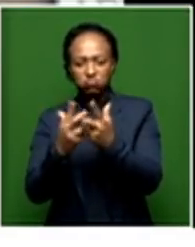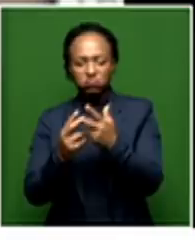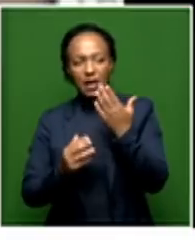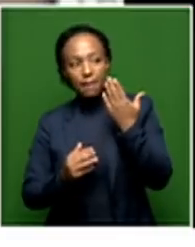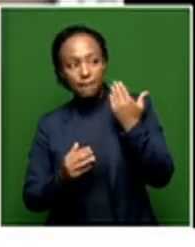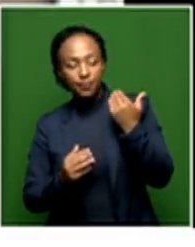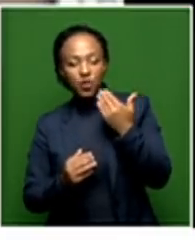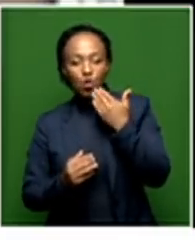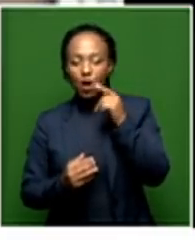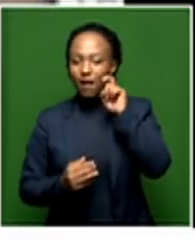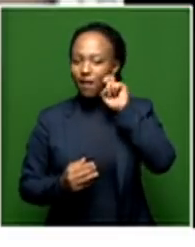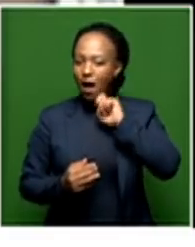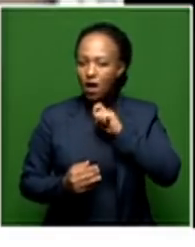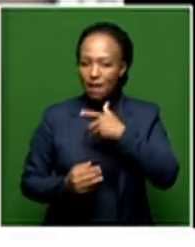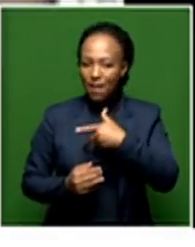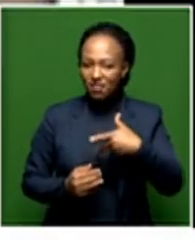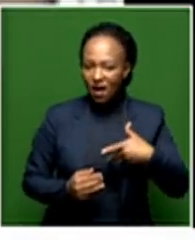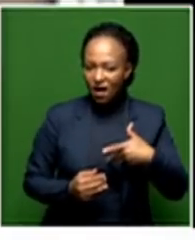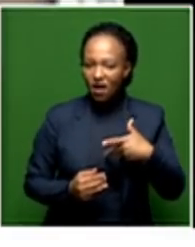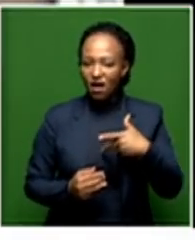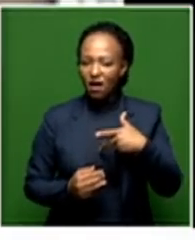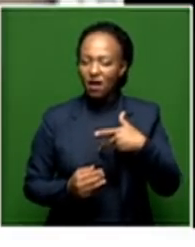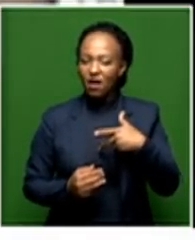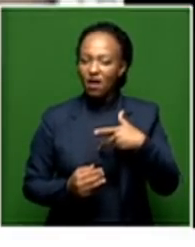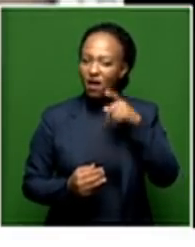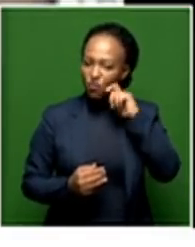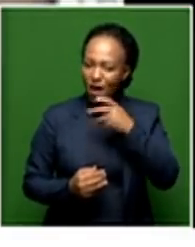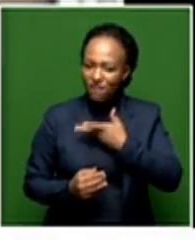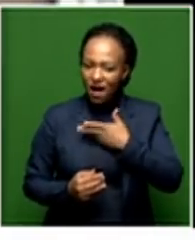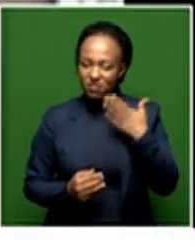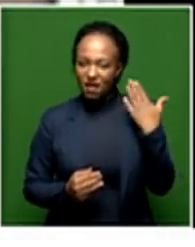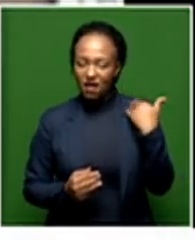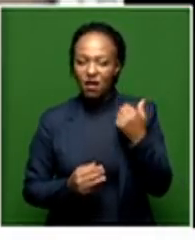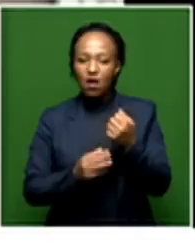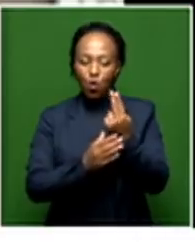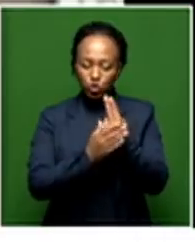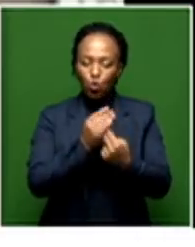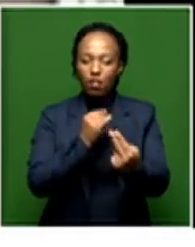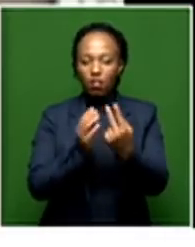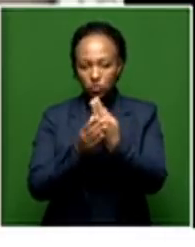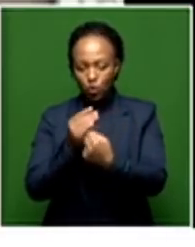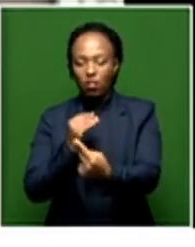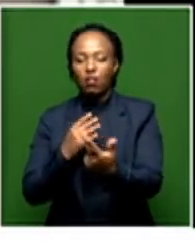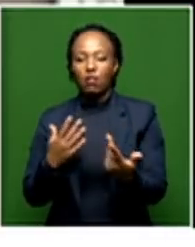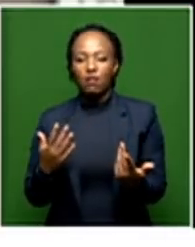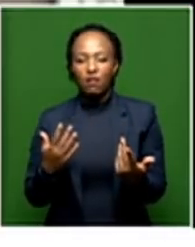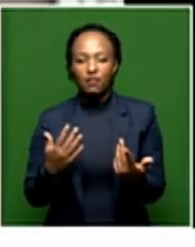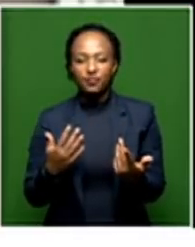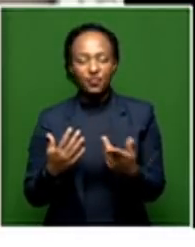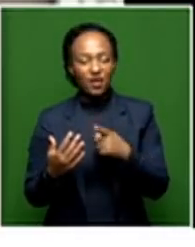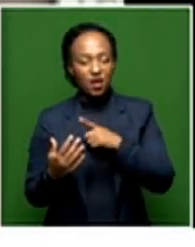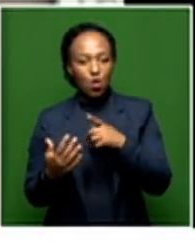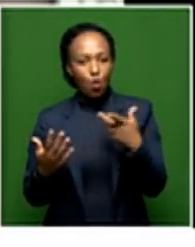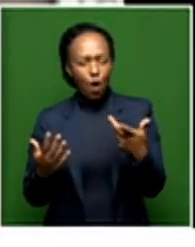past, our grandmothers, our parents come from a past of the dualism of marriage having so much of